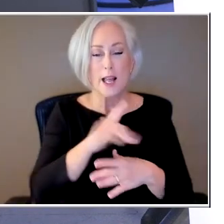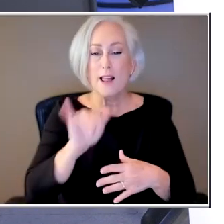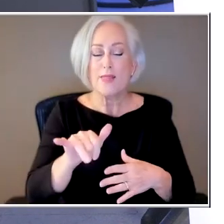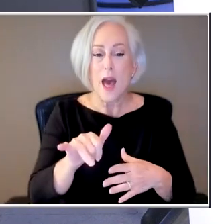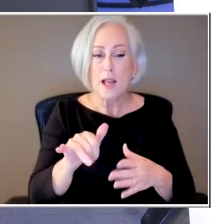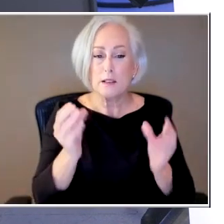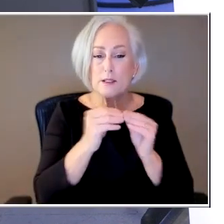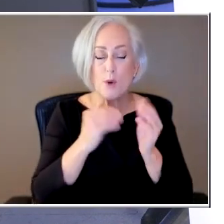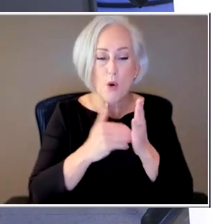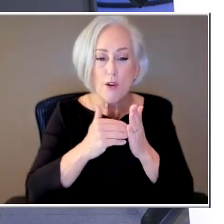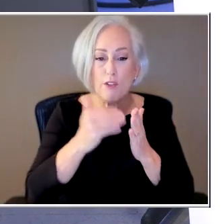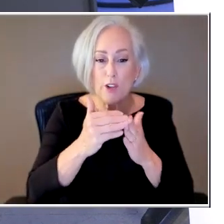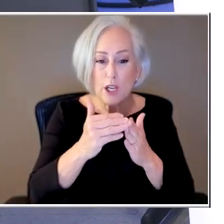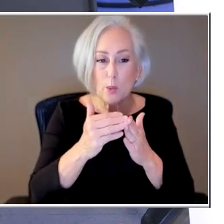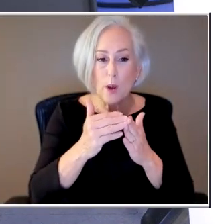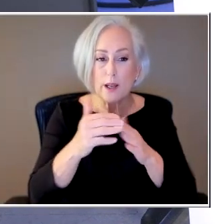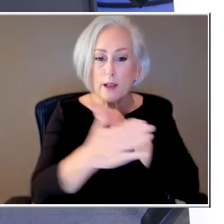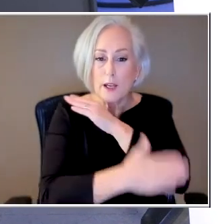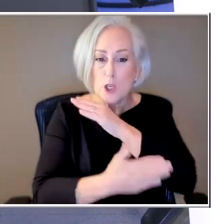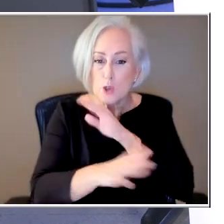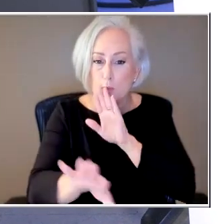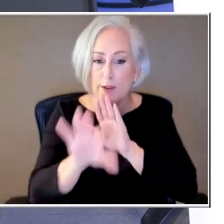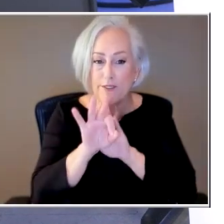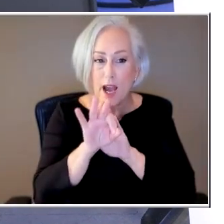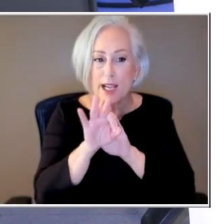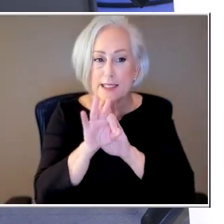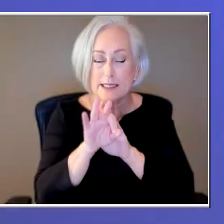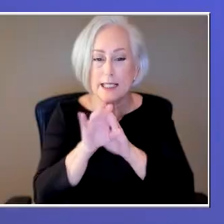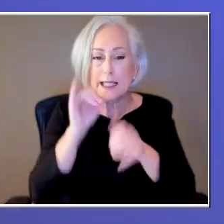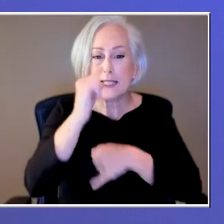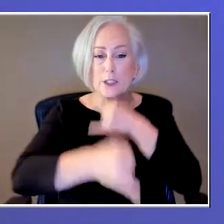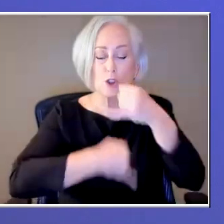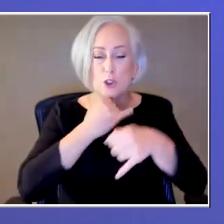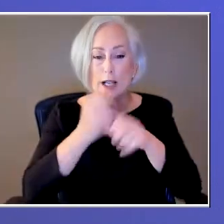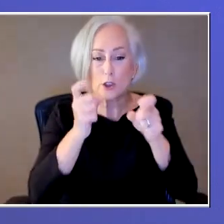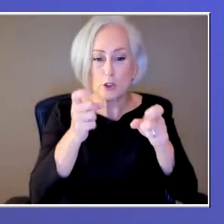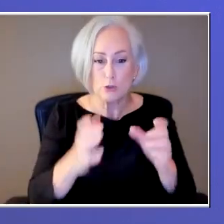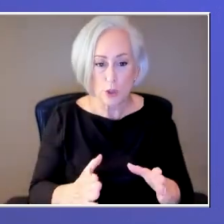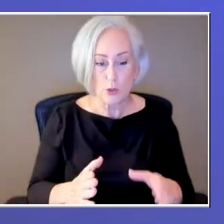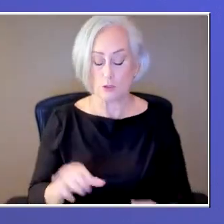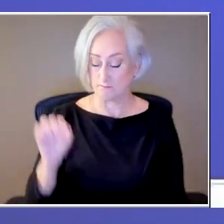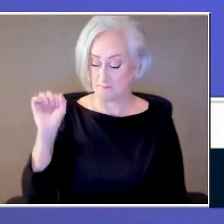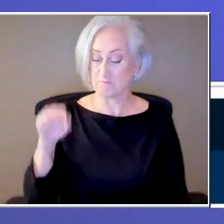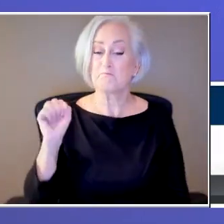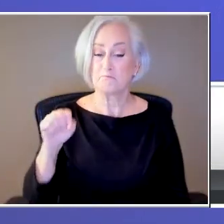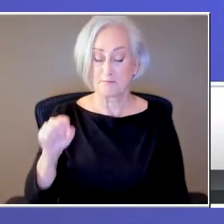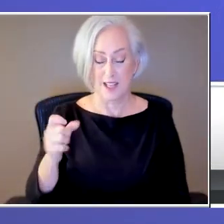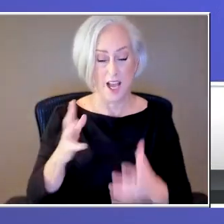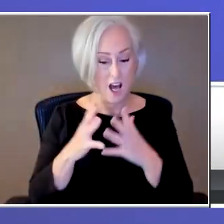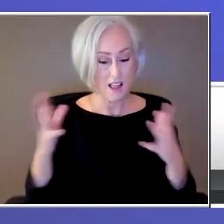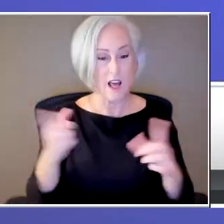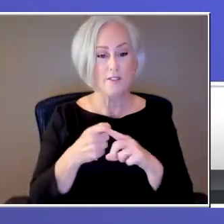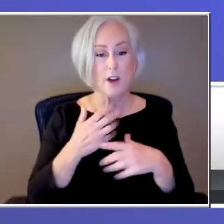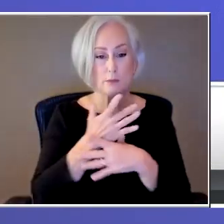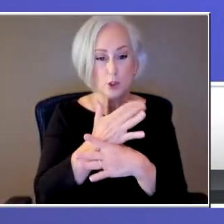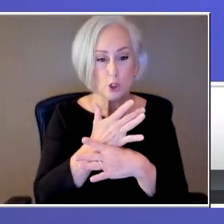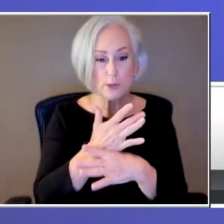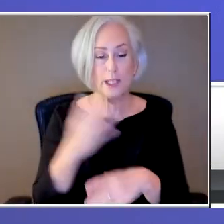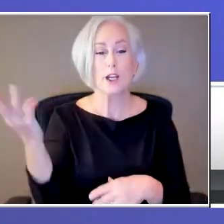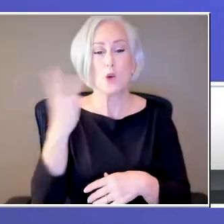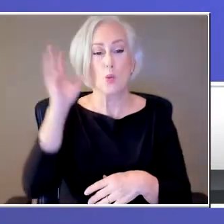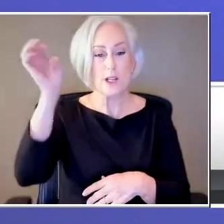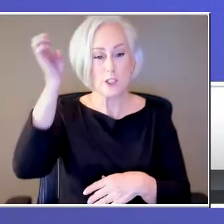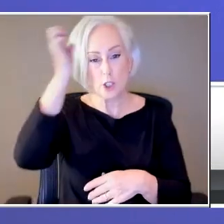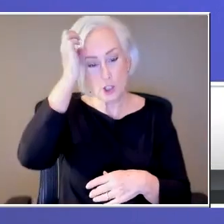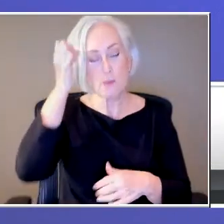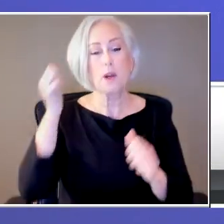find international donors, and why is that? Yeah, absolutely. We get a lot of donors from Germany, a lot from Western Europe, but with our